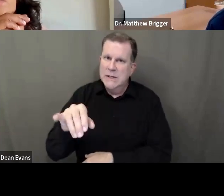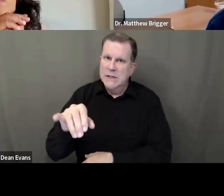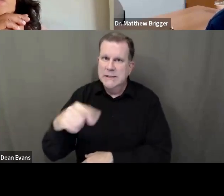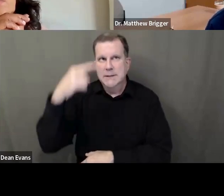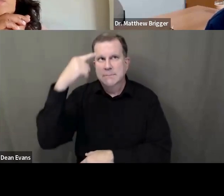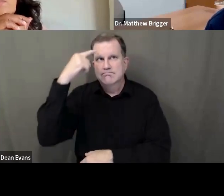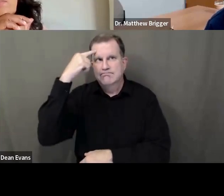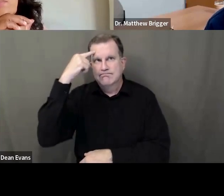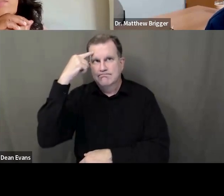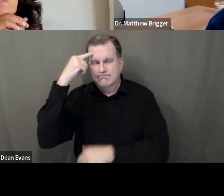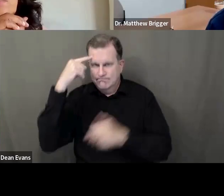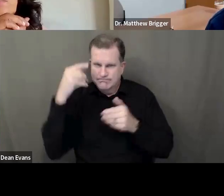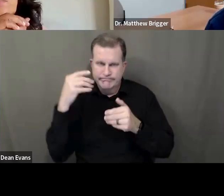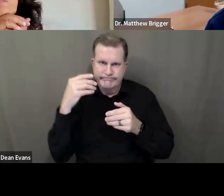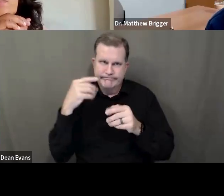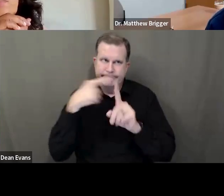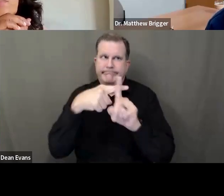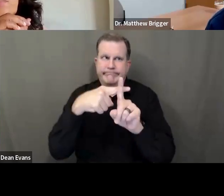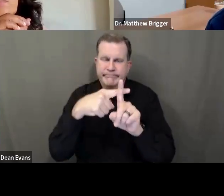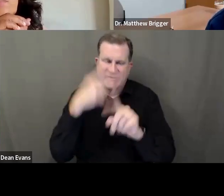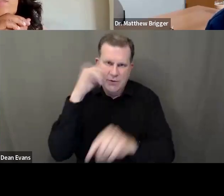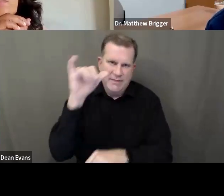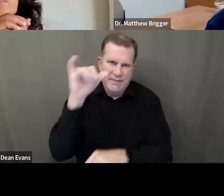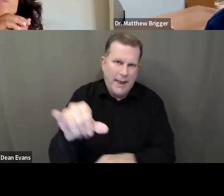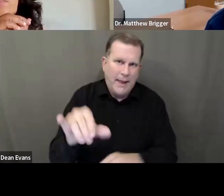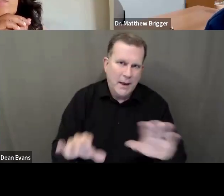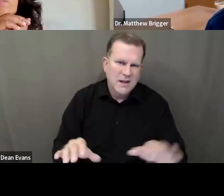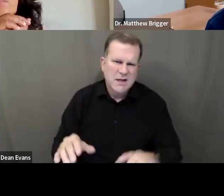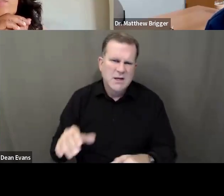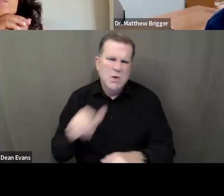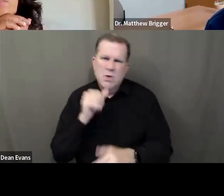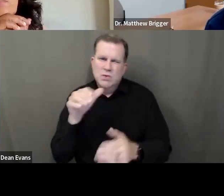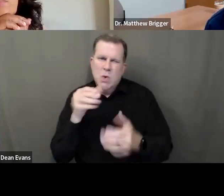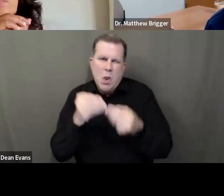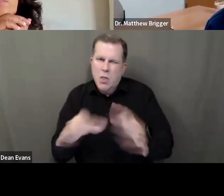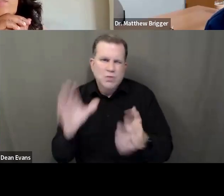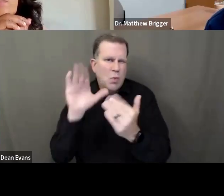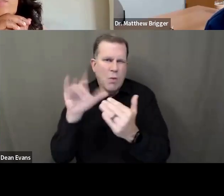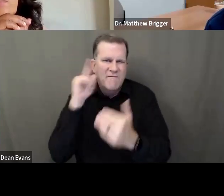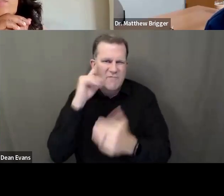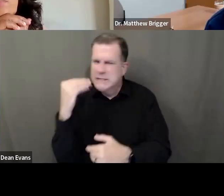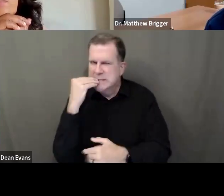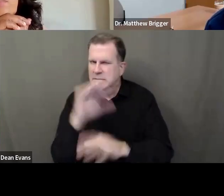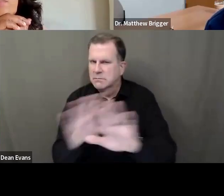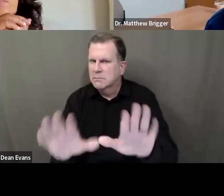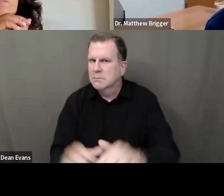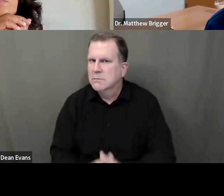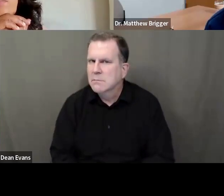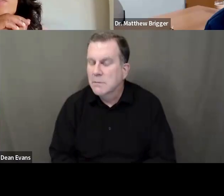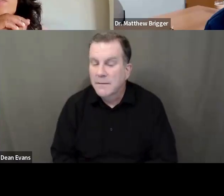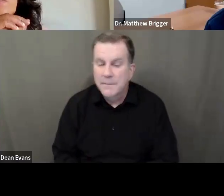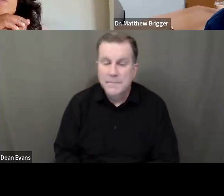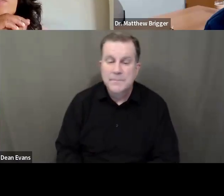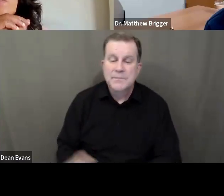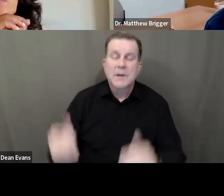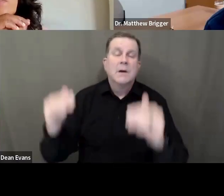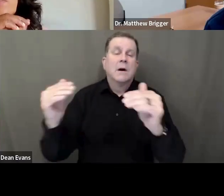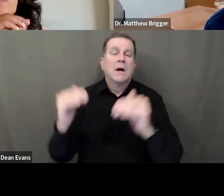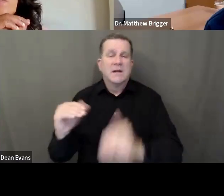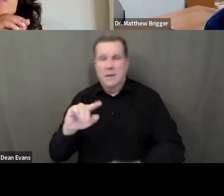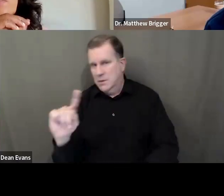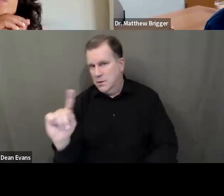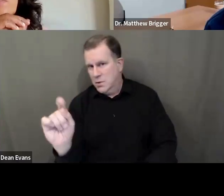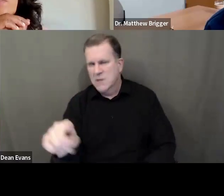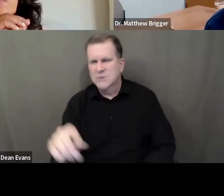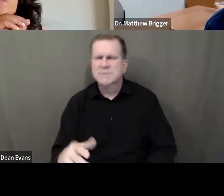would definitely would not lose hope on that one. Good, good. All right. Next question. At